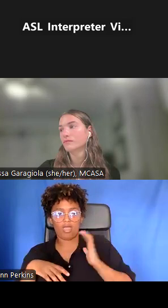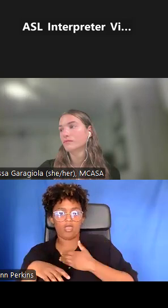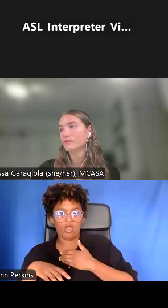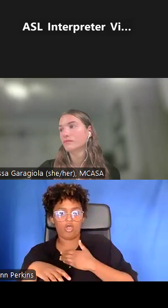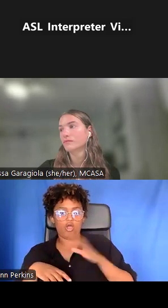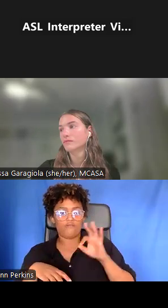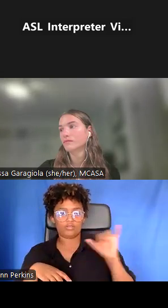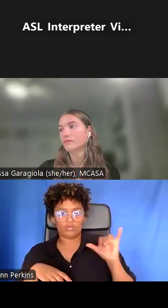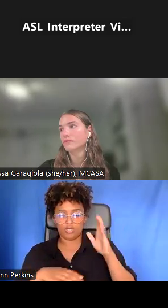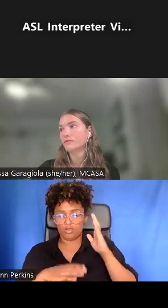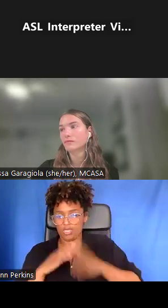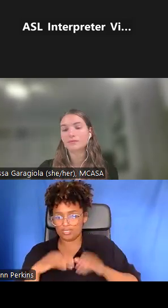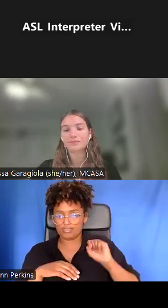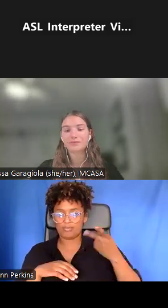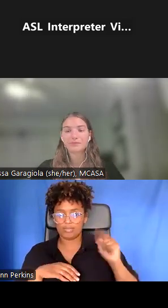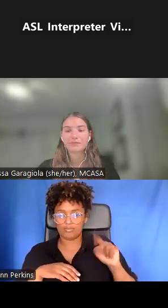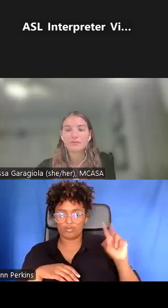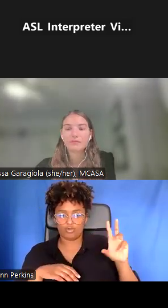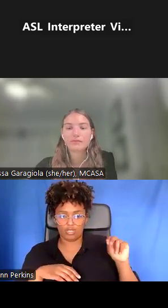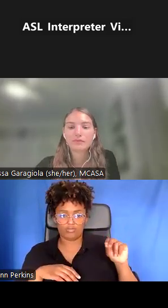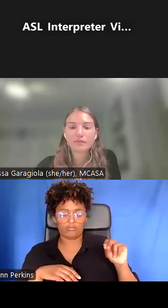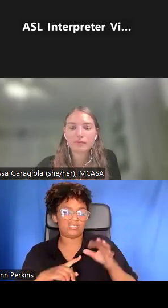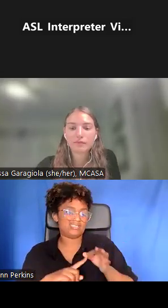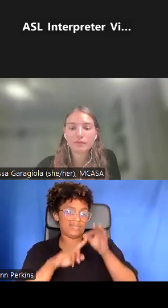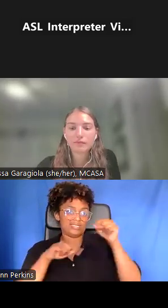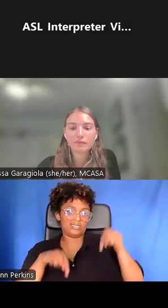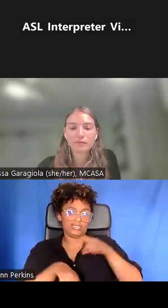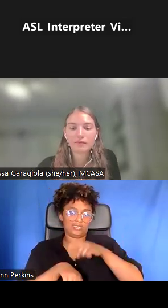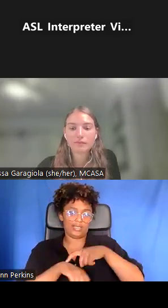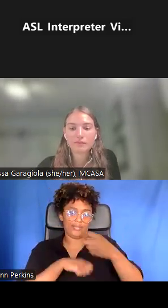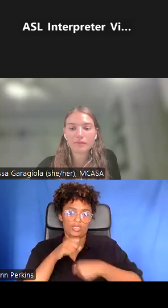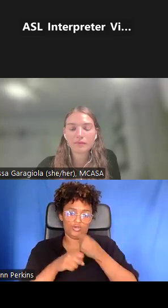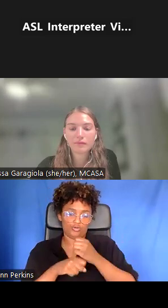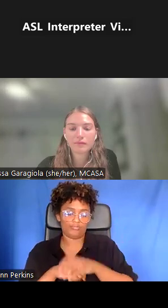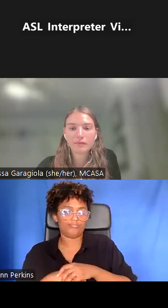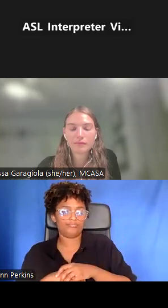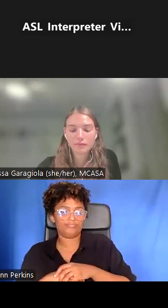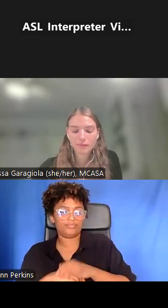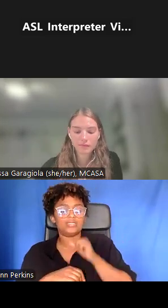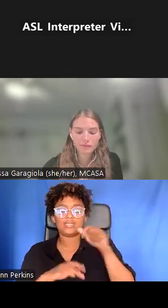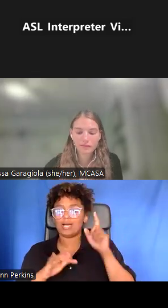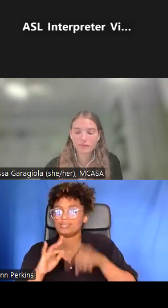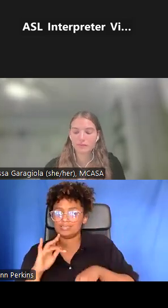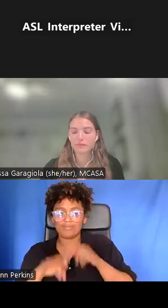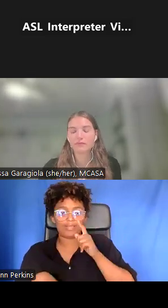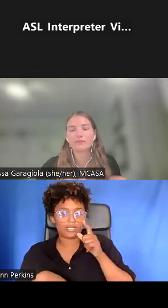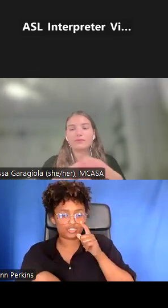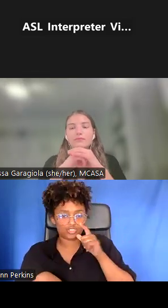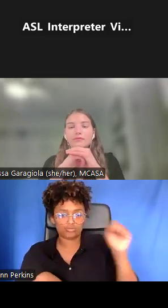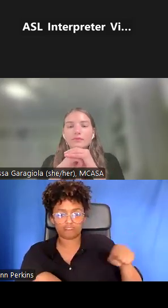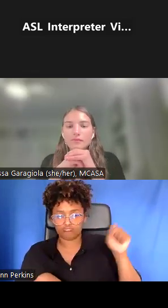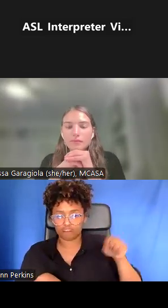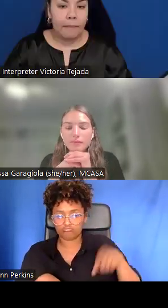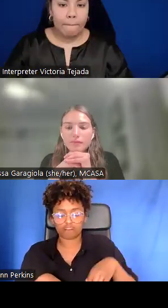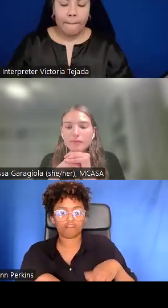about that a lot, especially this time of year. I'm seeing not skipping lunch, shutting